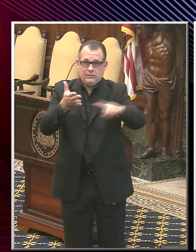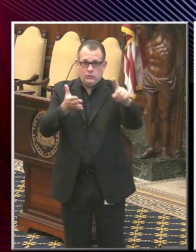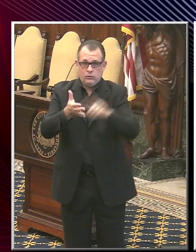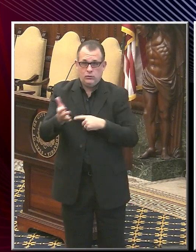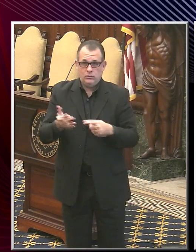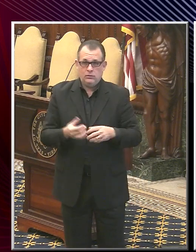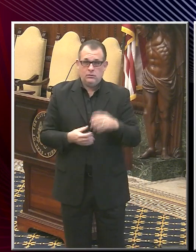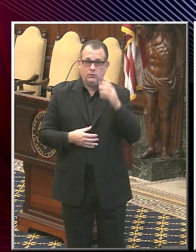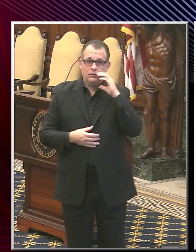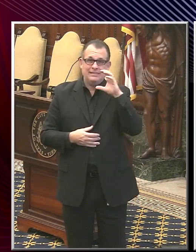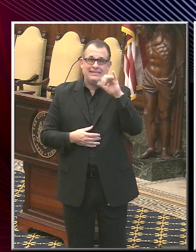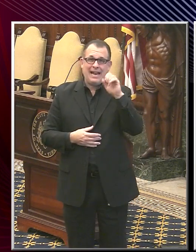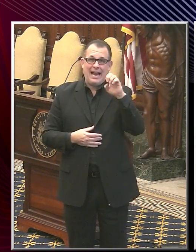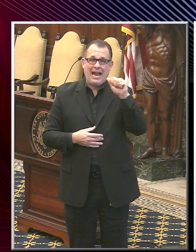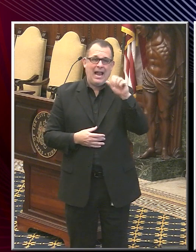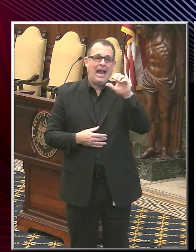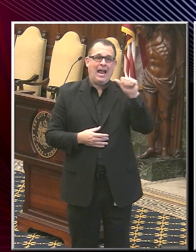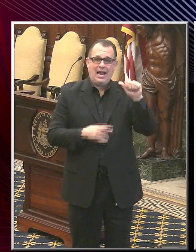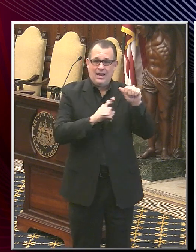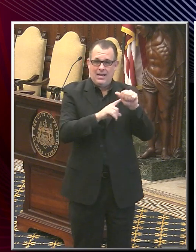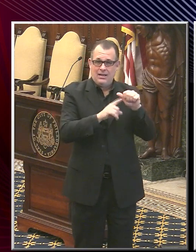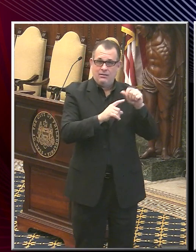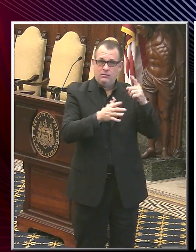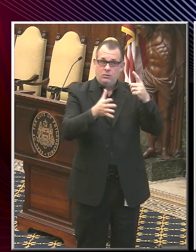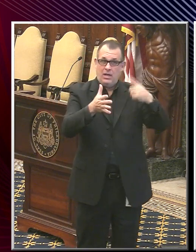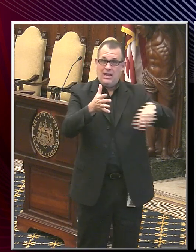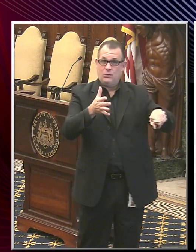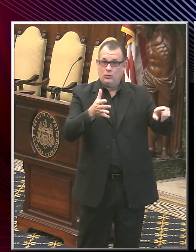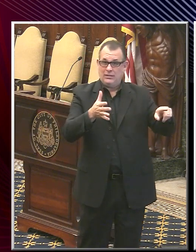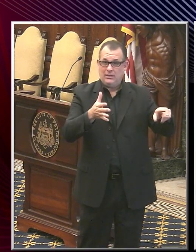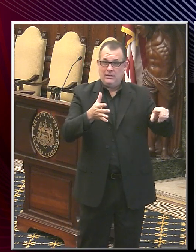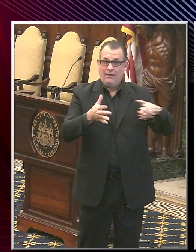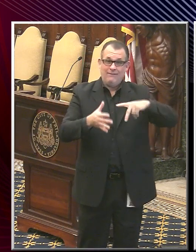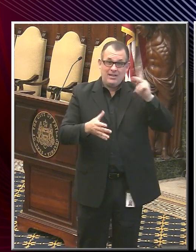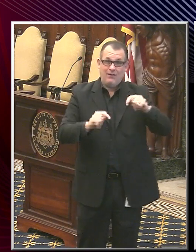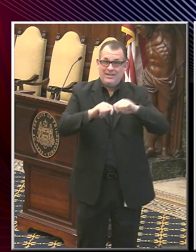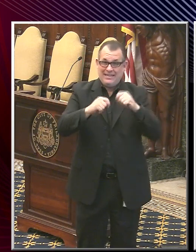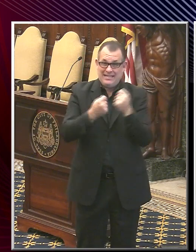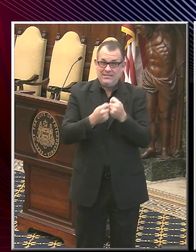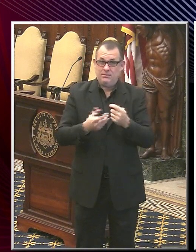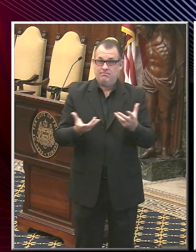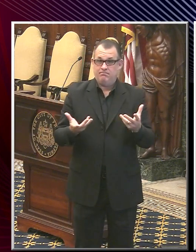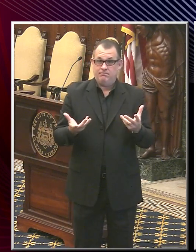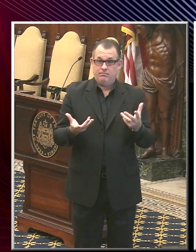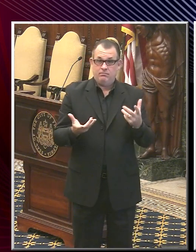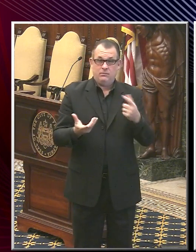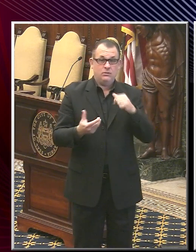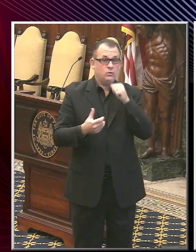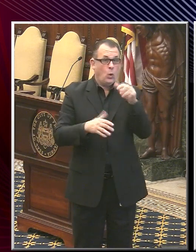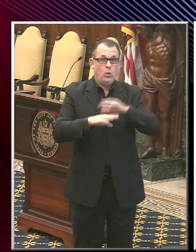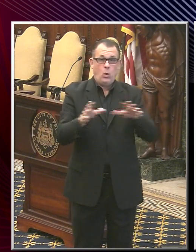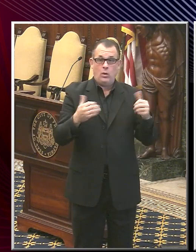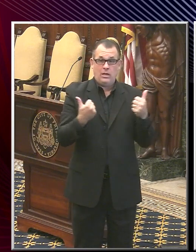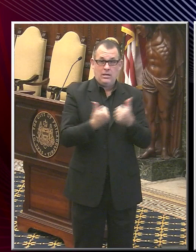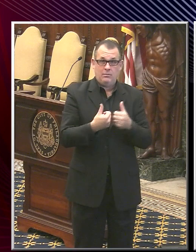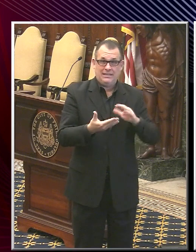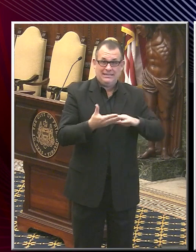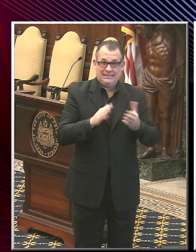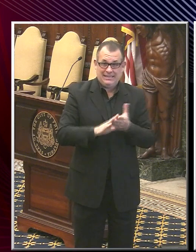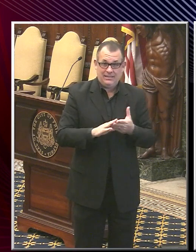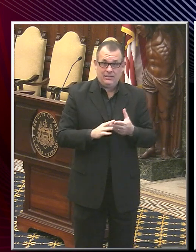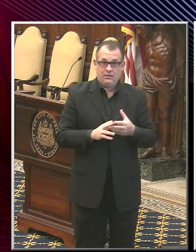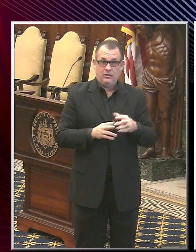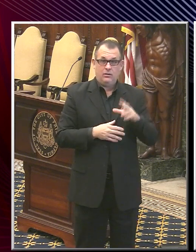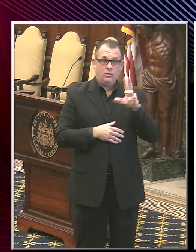to be starting their college basketball season next week. So for the Philadelphia teams, are you saying don't play their games in the city or no fans at all?